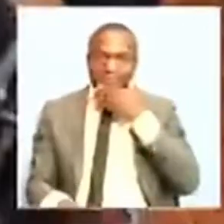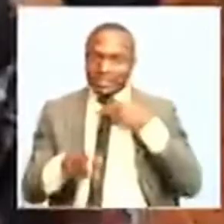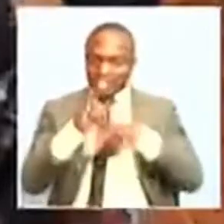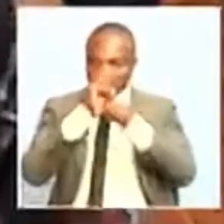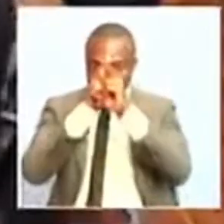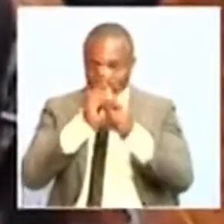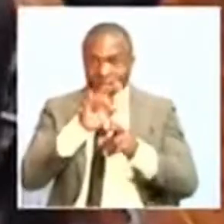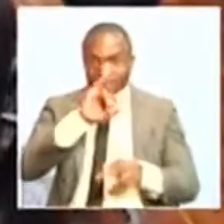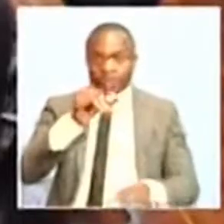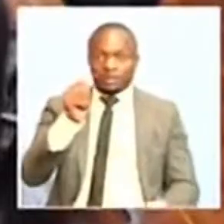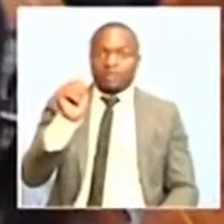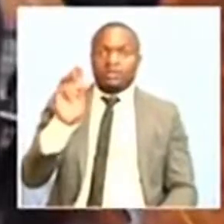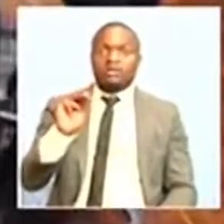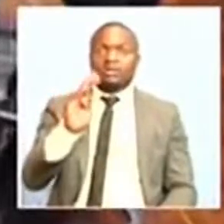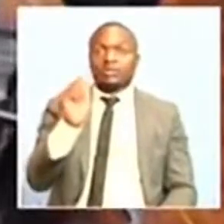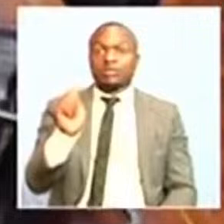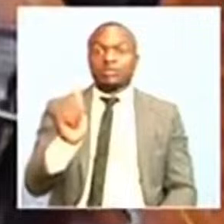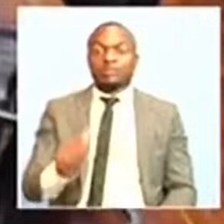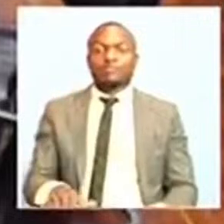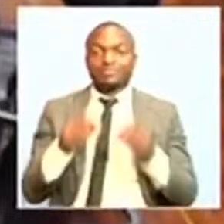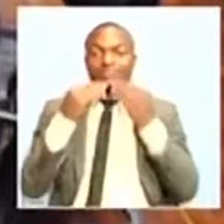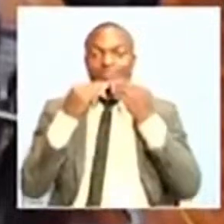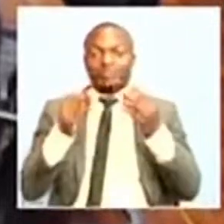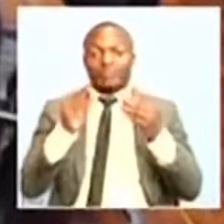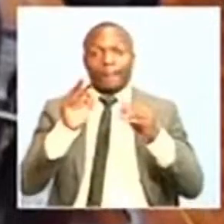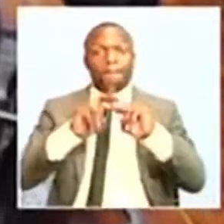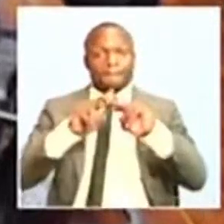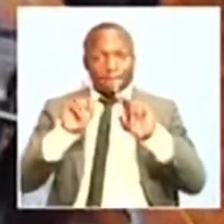Jumba. Thank you, Chair.